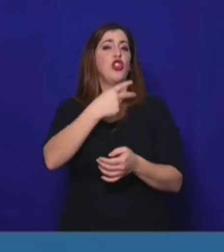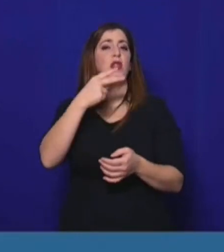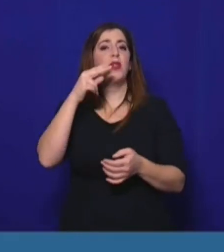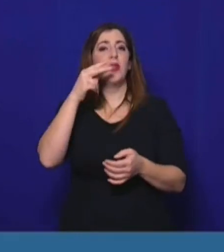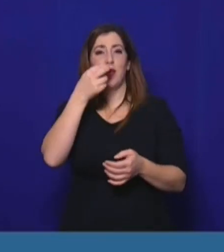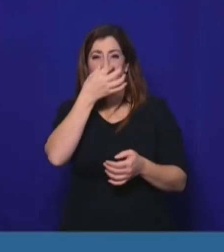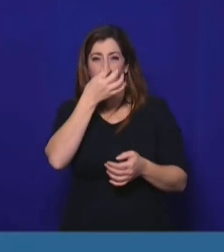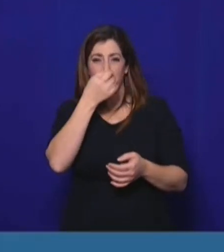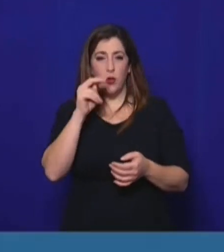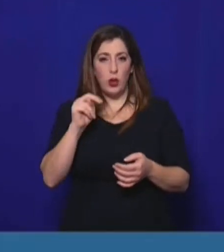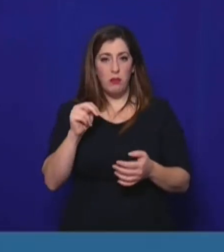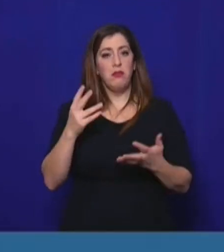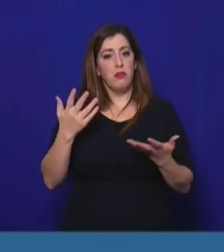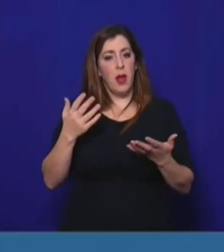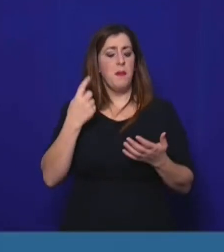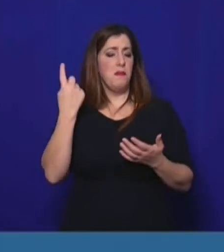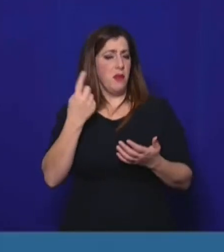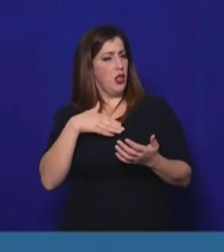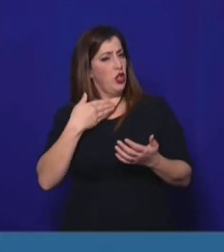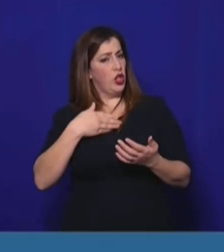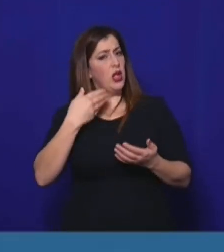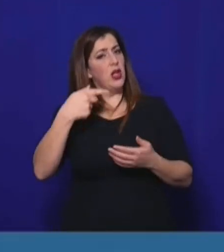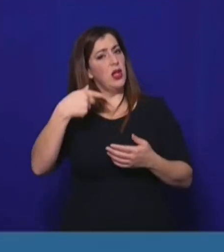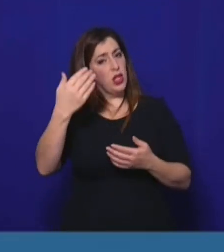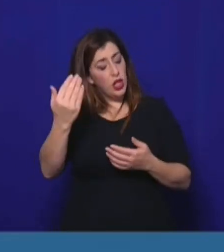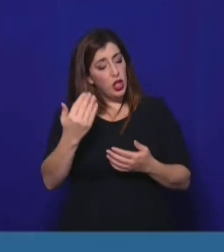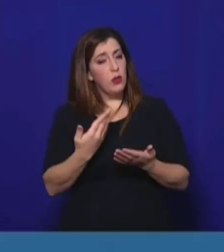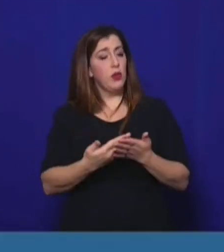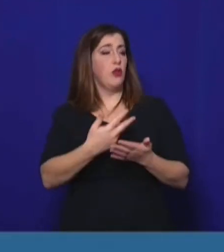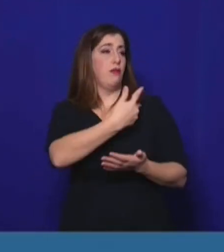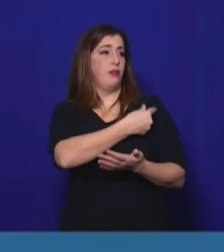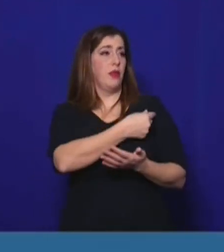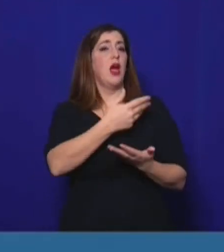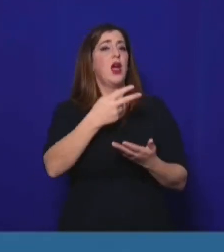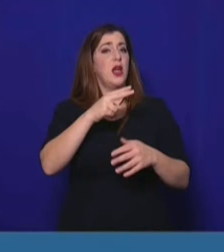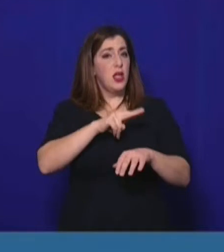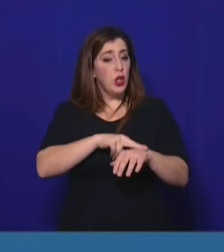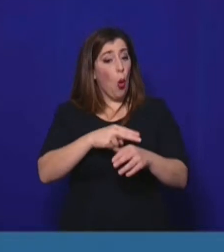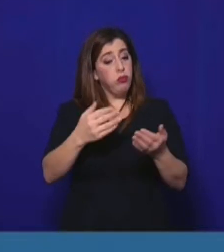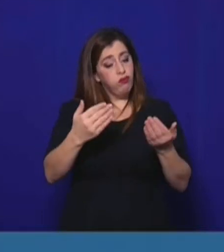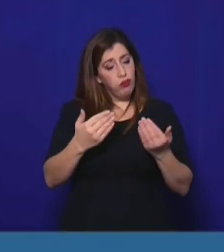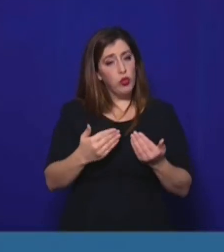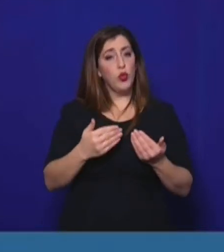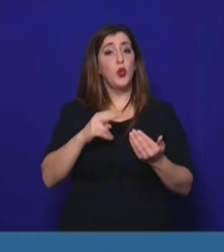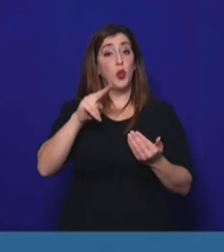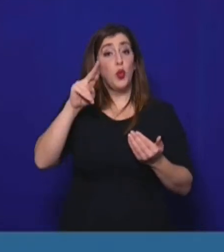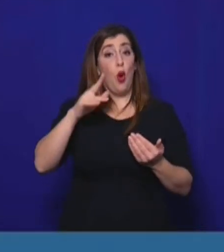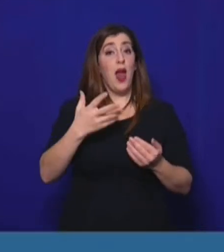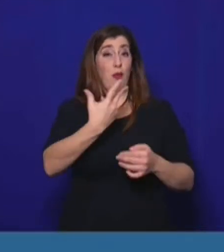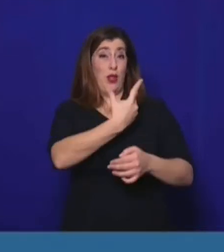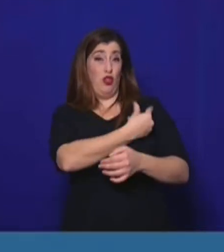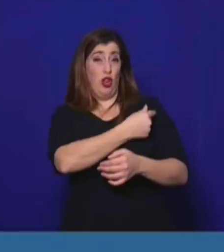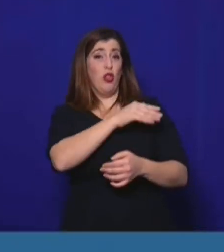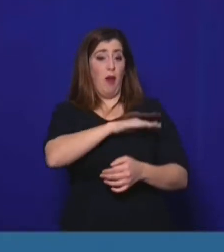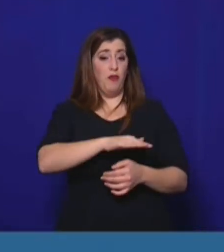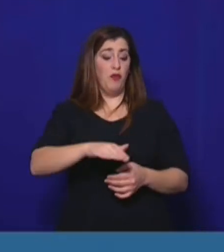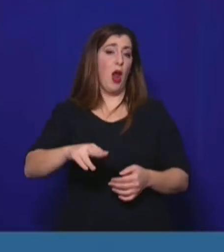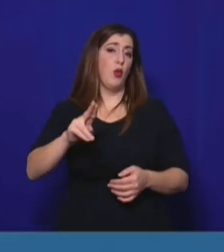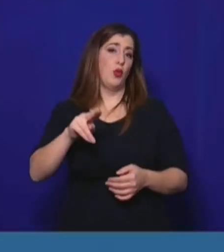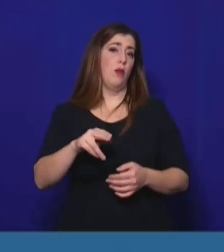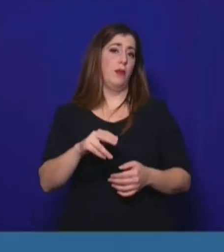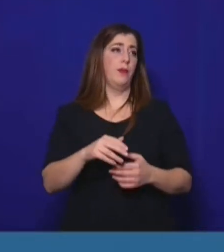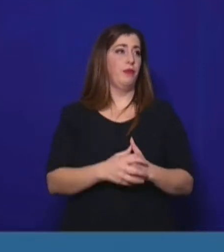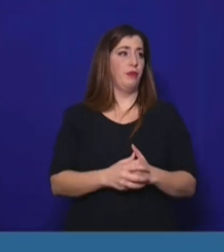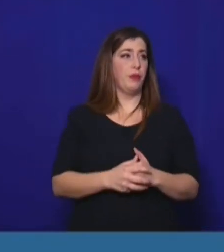li għandna l-vaccine available għat-tilqim, għandna wkoll it-tilqima propju għat-tfal ukoll, ġifier nappellalkom lill-ġenituri